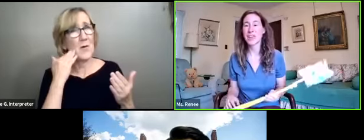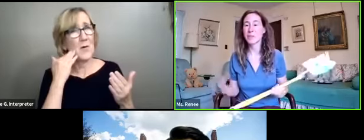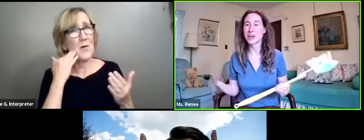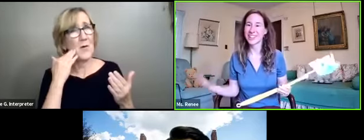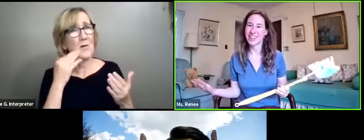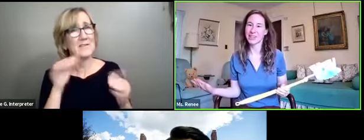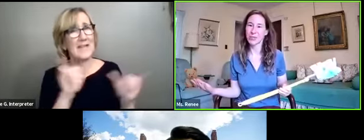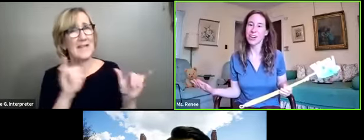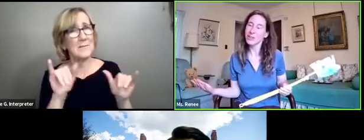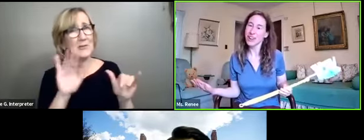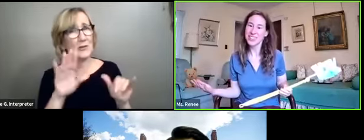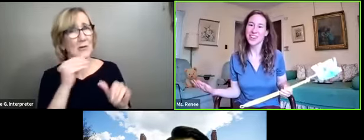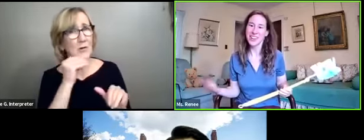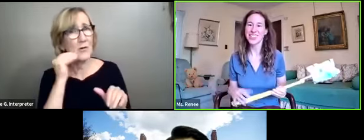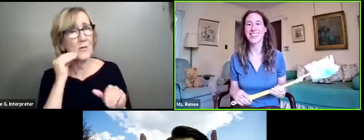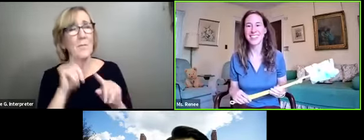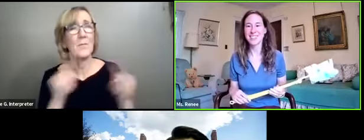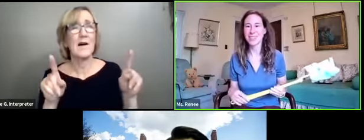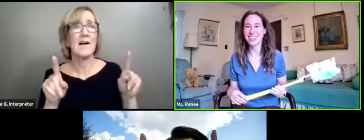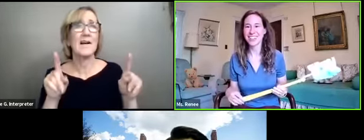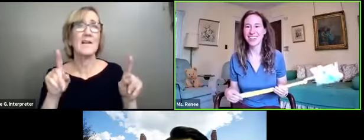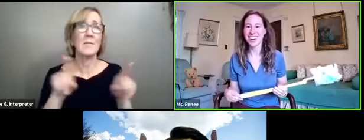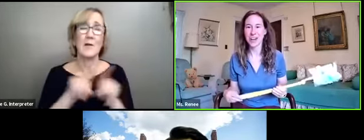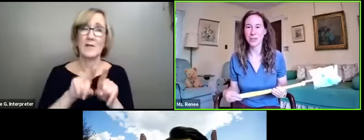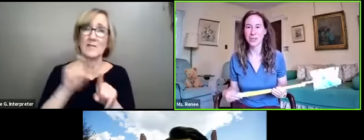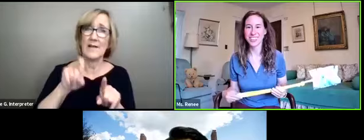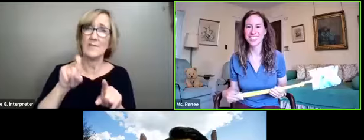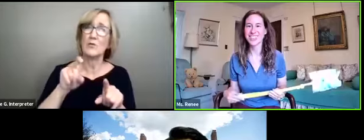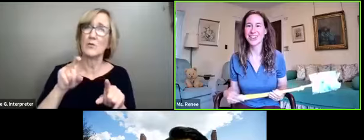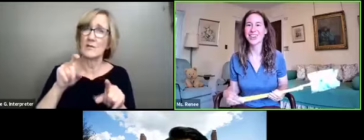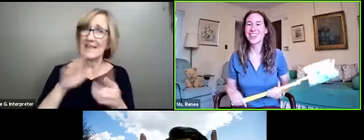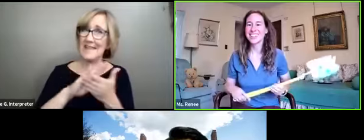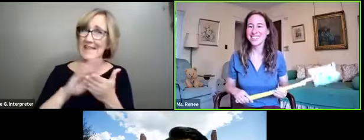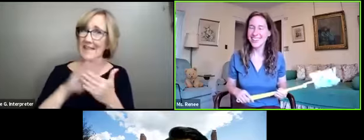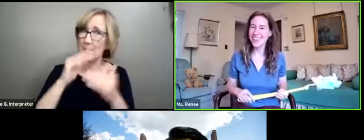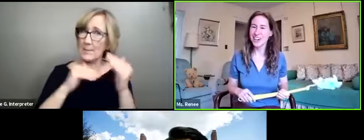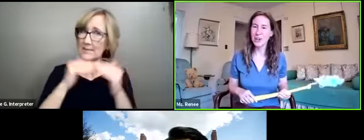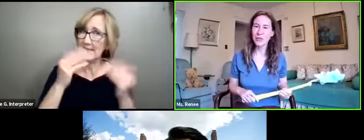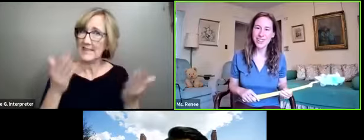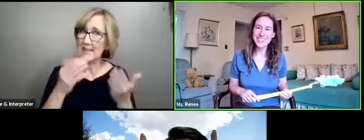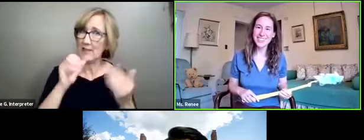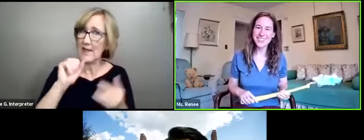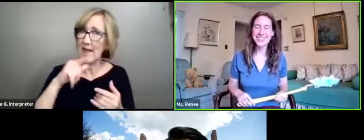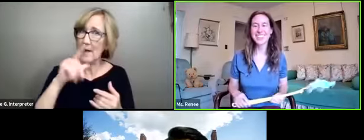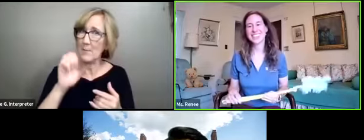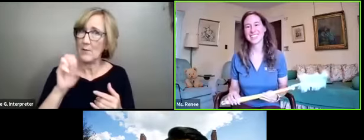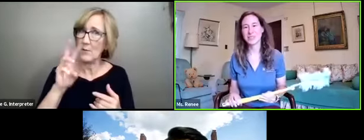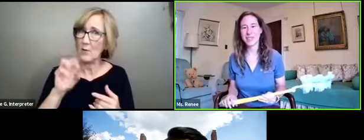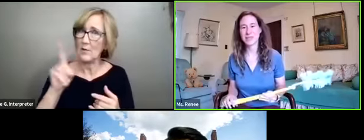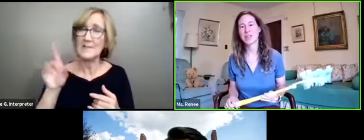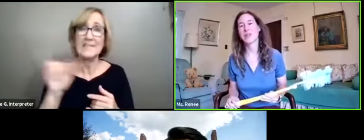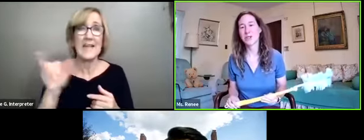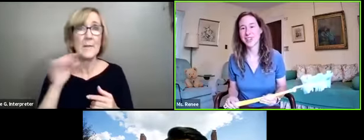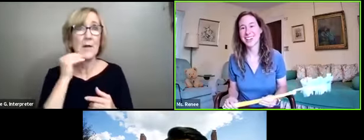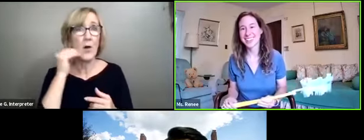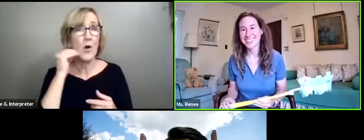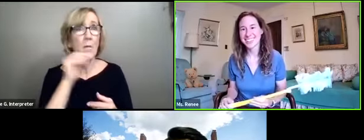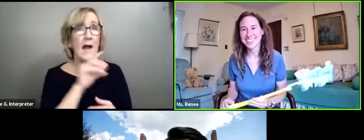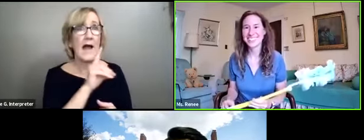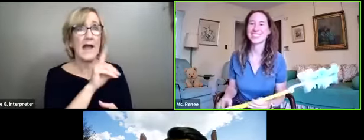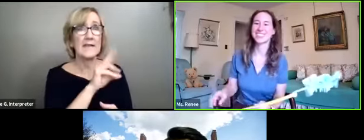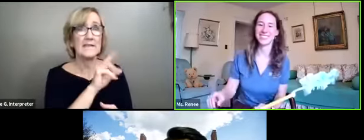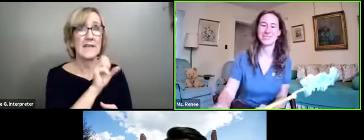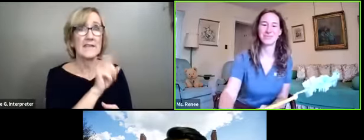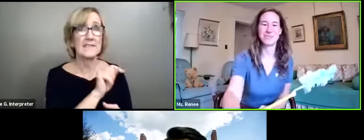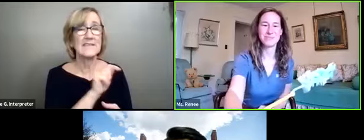home, but we also have to clean the building here at Applewood. So just like at home when I dust, sometimes when I'm at work, I get to